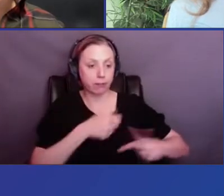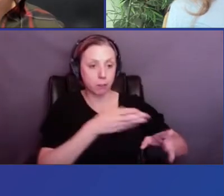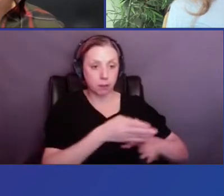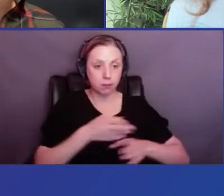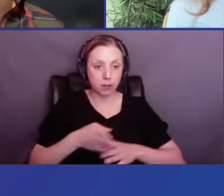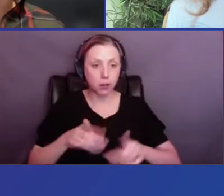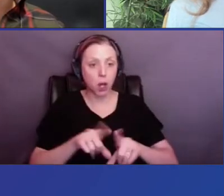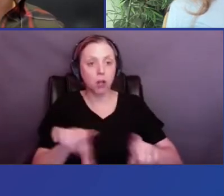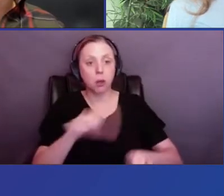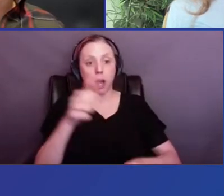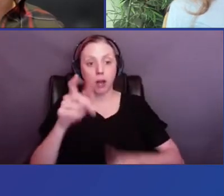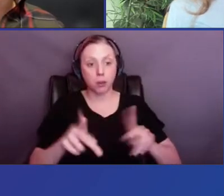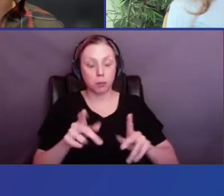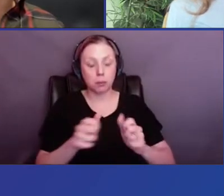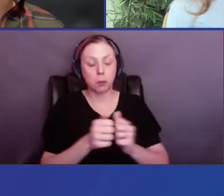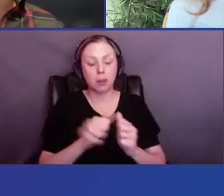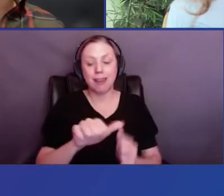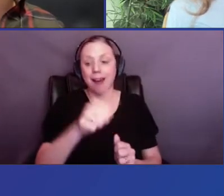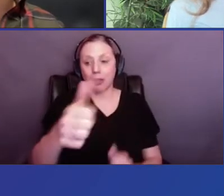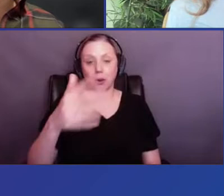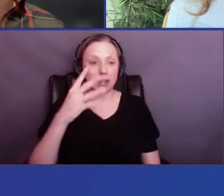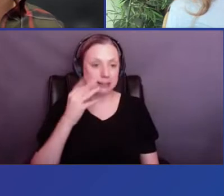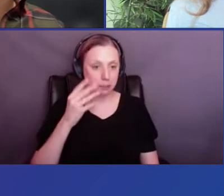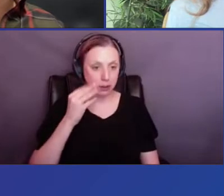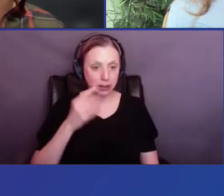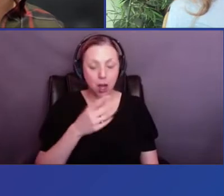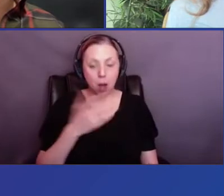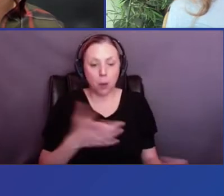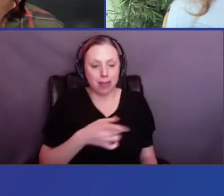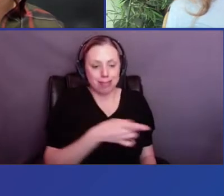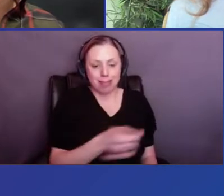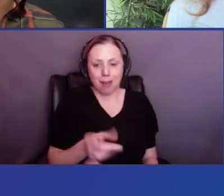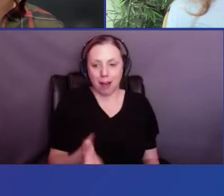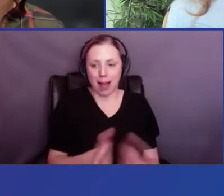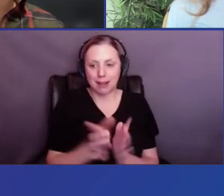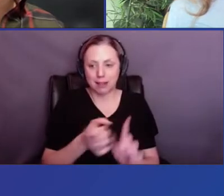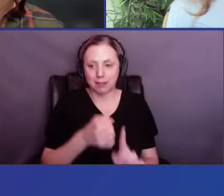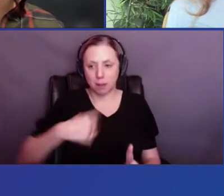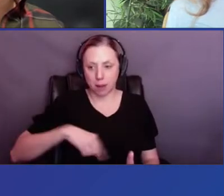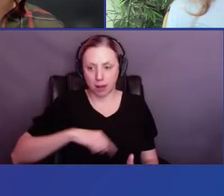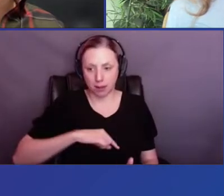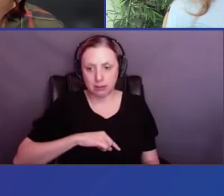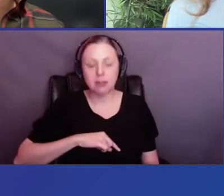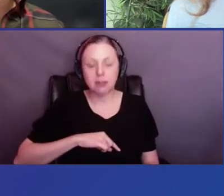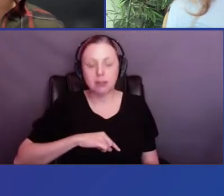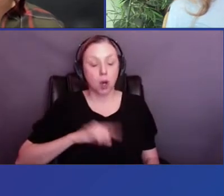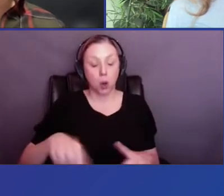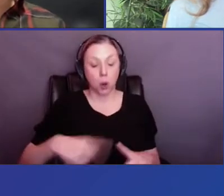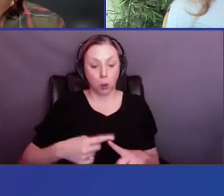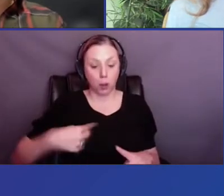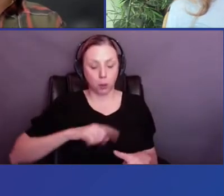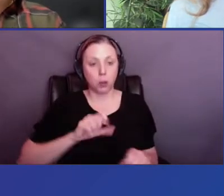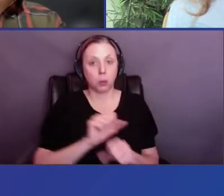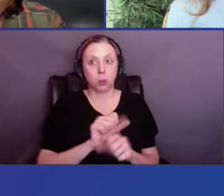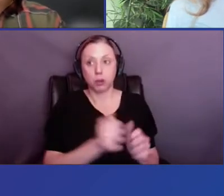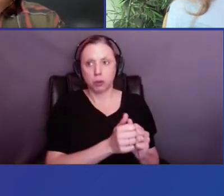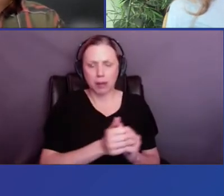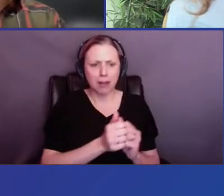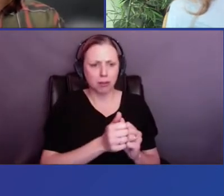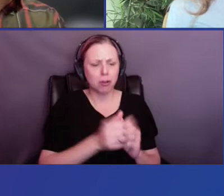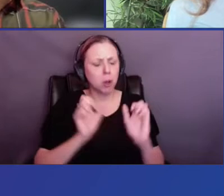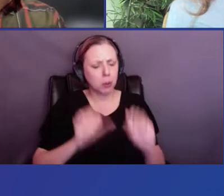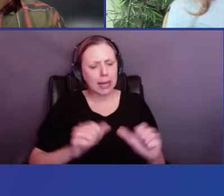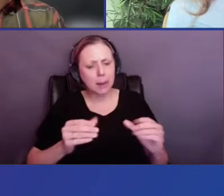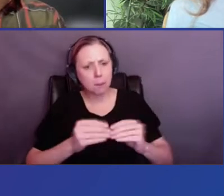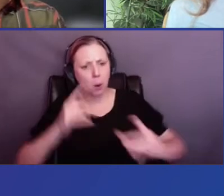with other lived experiences are asking of us. And when we work together, we can be much louder about it. With